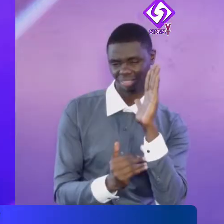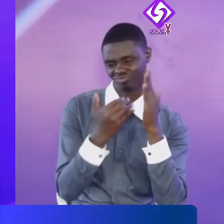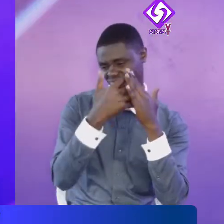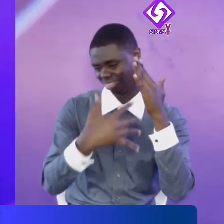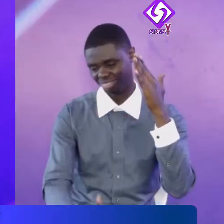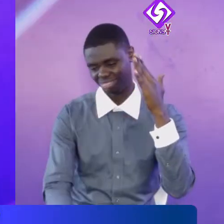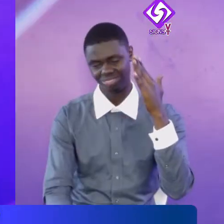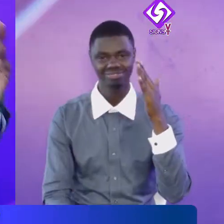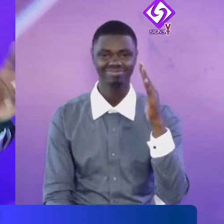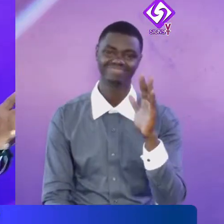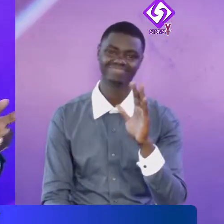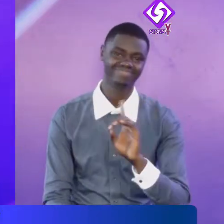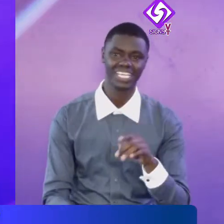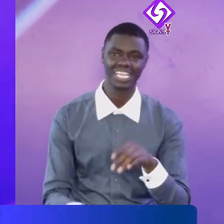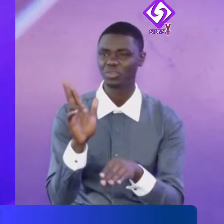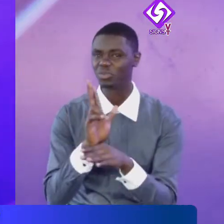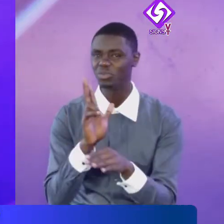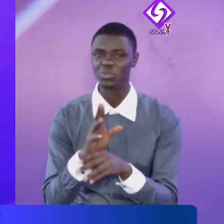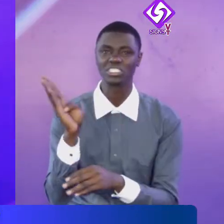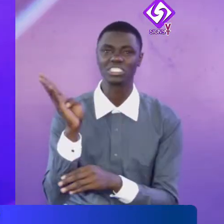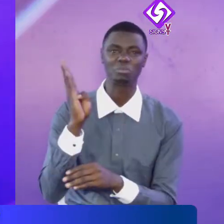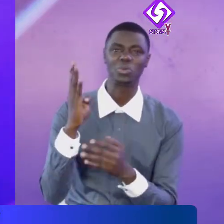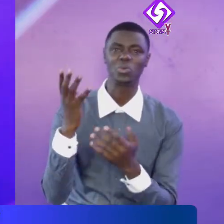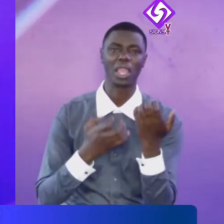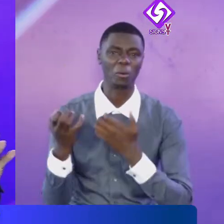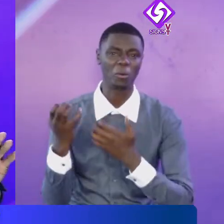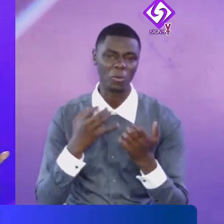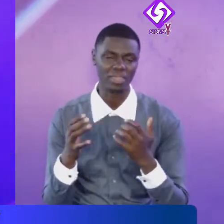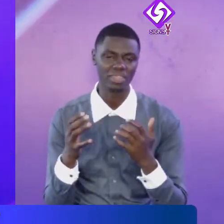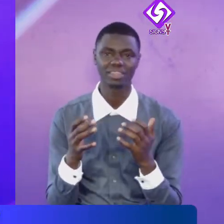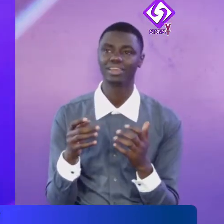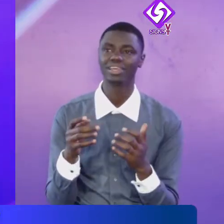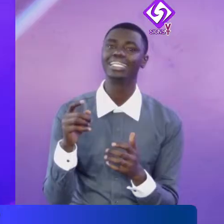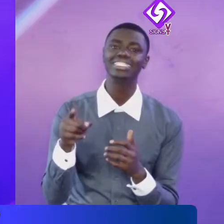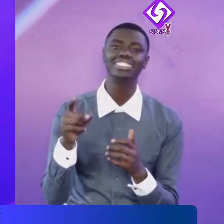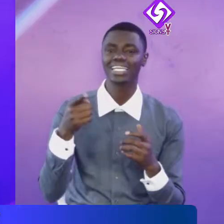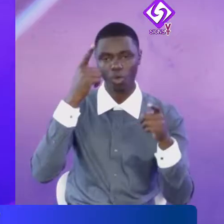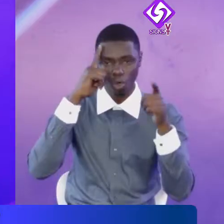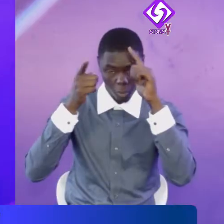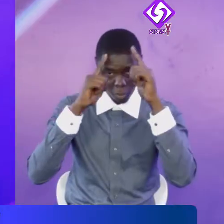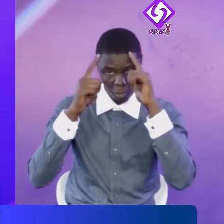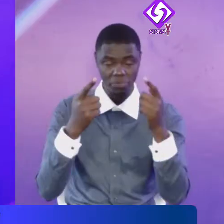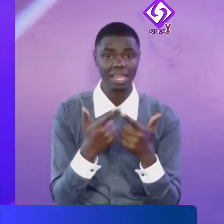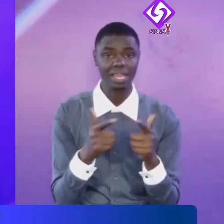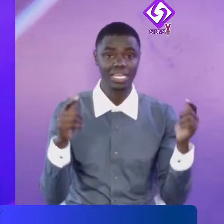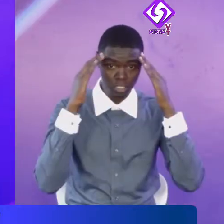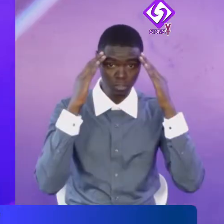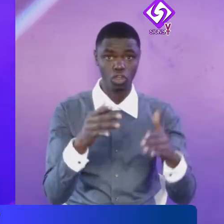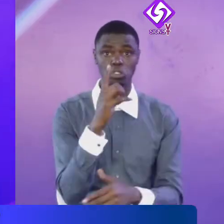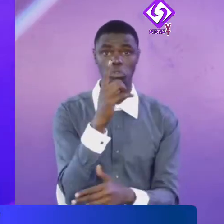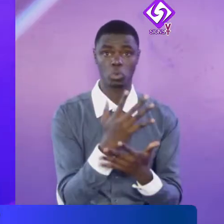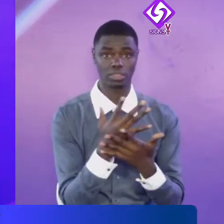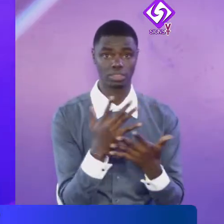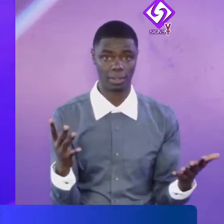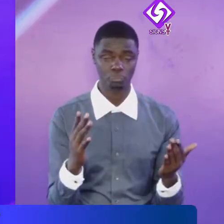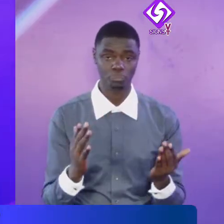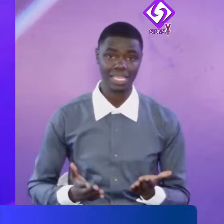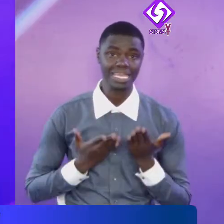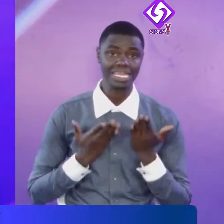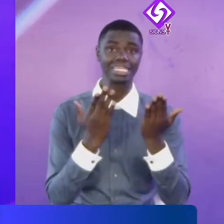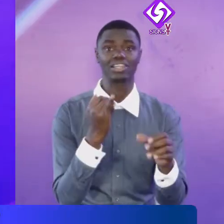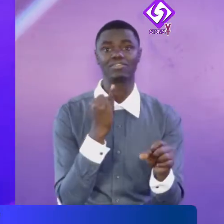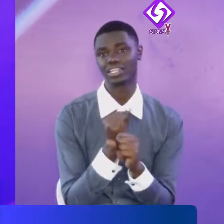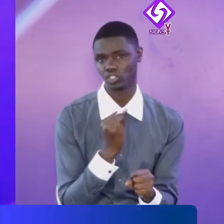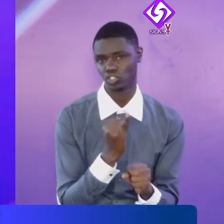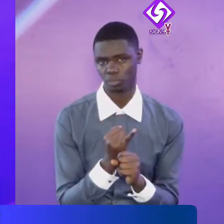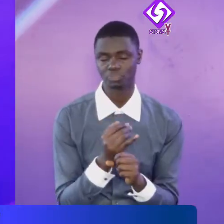see, we will use a blue economy. All these things, these are just hogwash. Let's focus on one thing, deliver a job. Yeah.